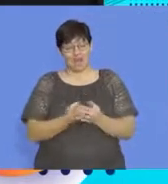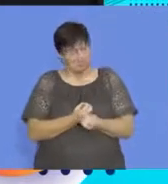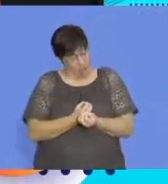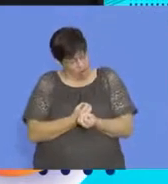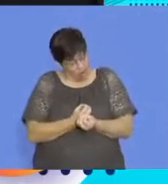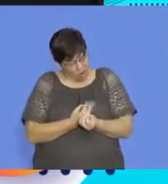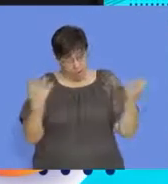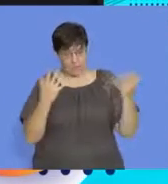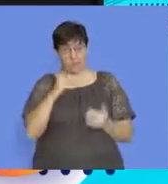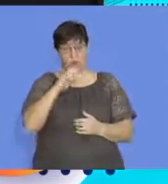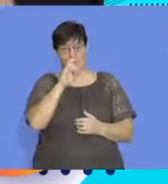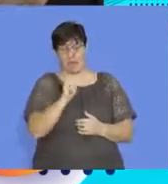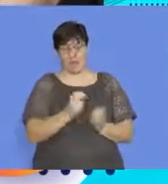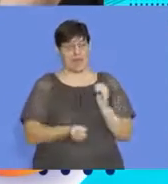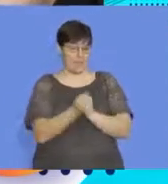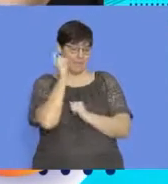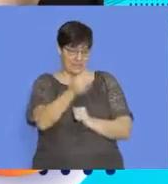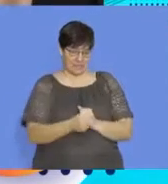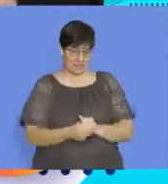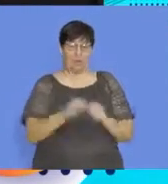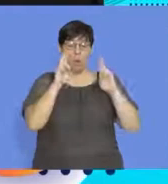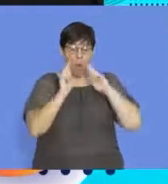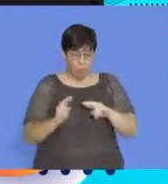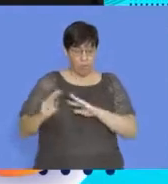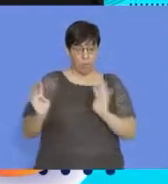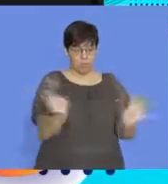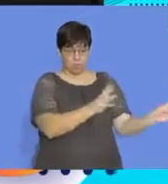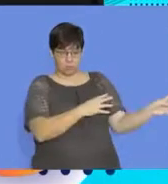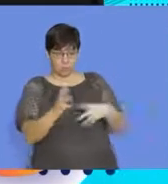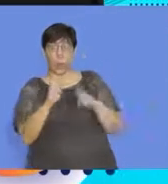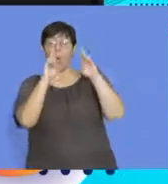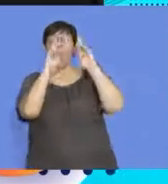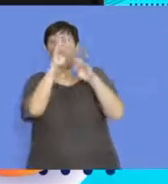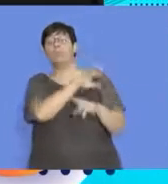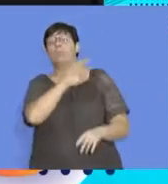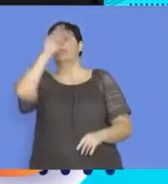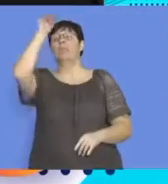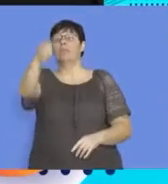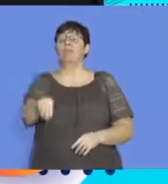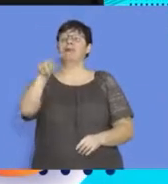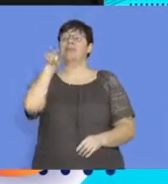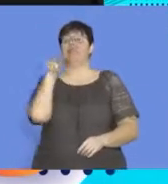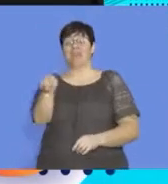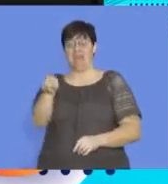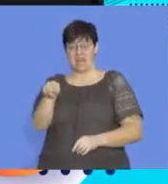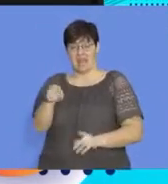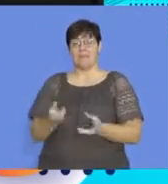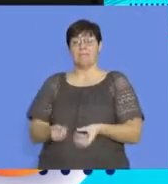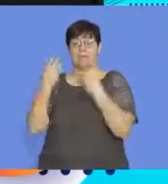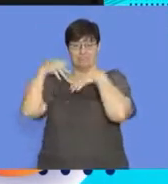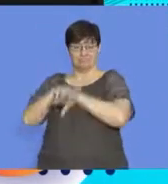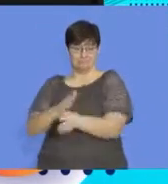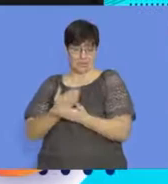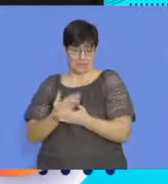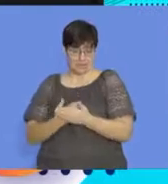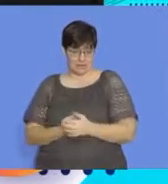pollen, hoping that when the wind blows, it is going to find its destination. But on the